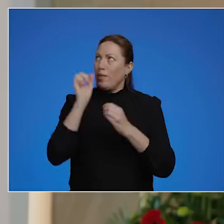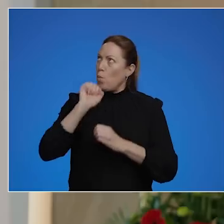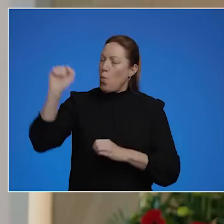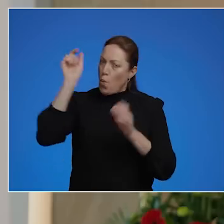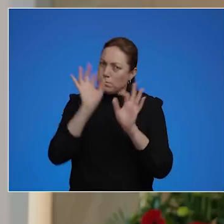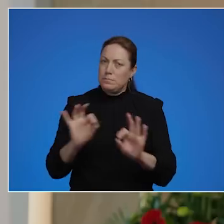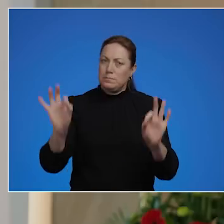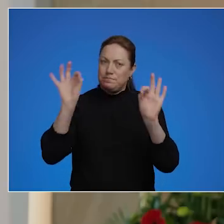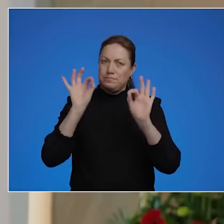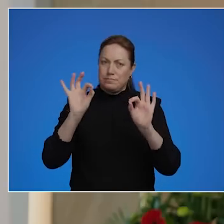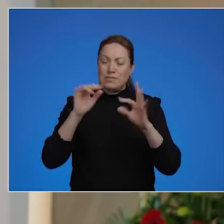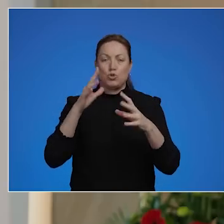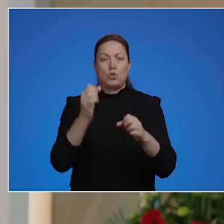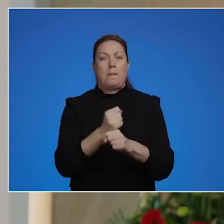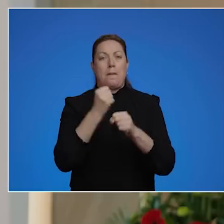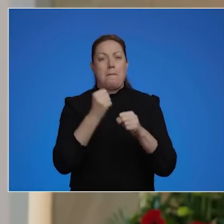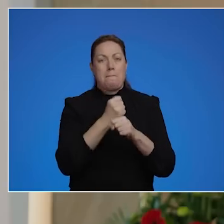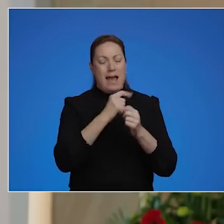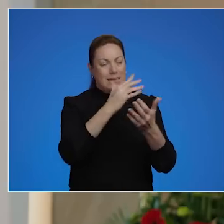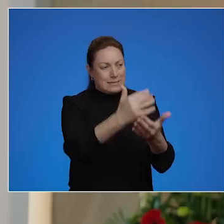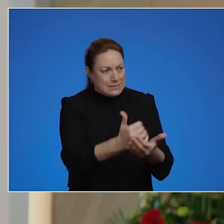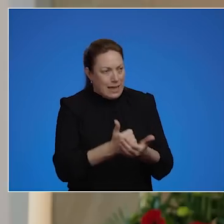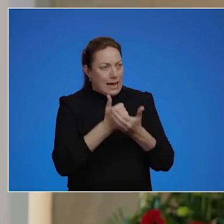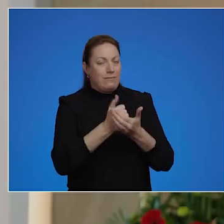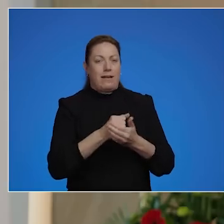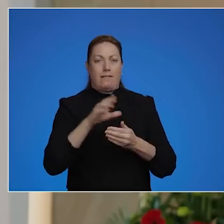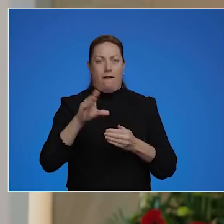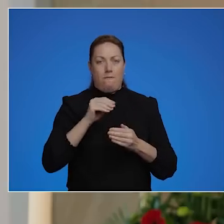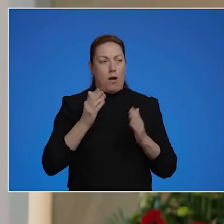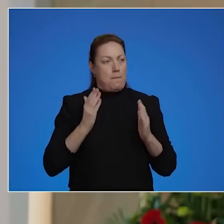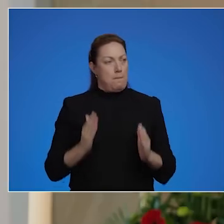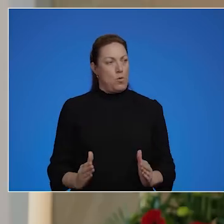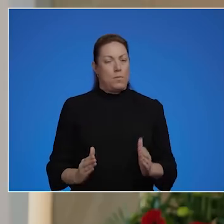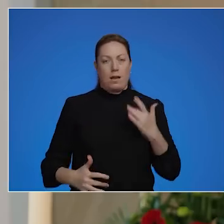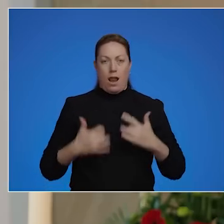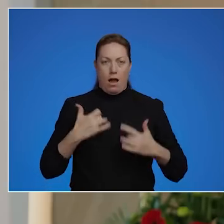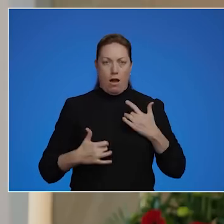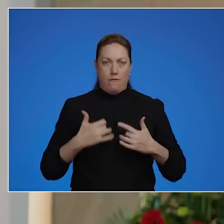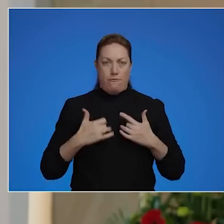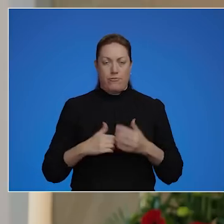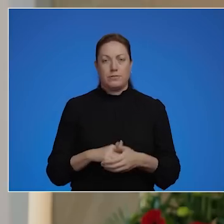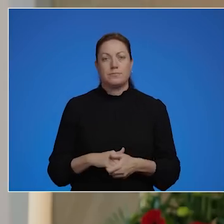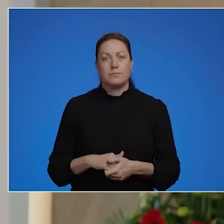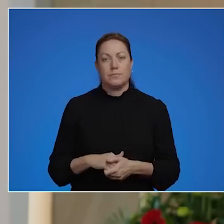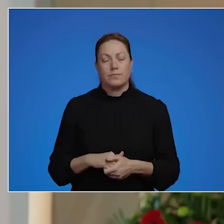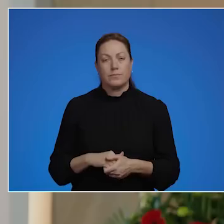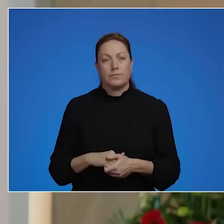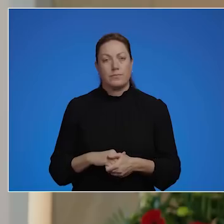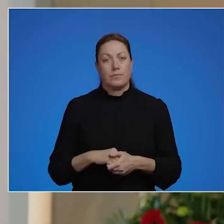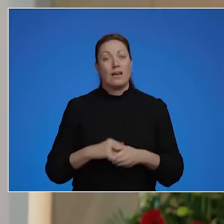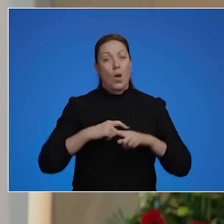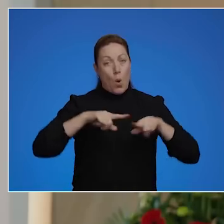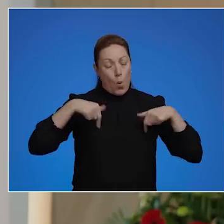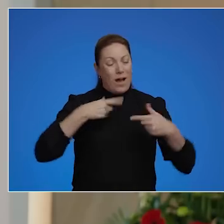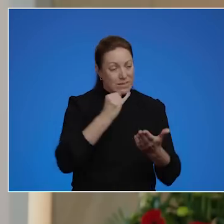and even fashioned for us a remedy out of mortality itself, that the cause of our downfall